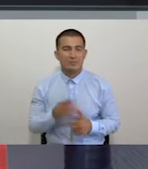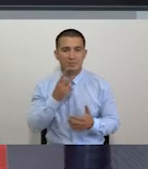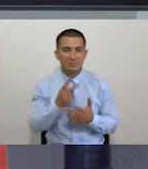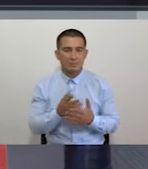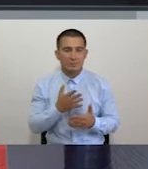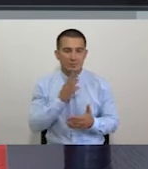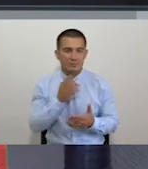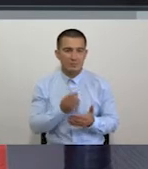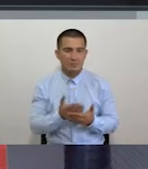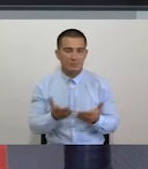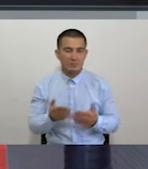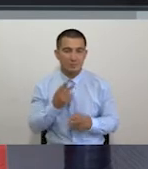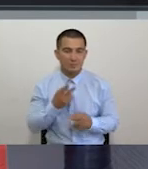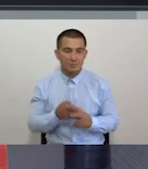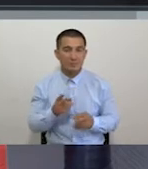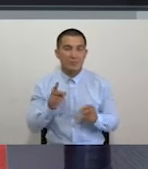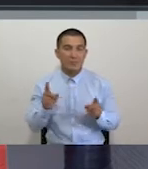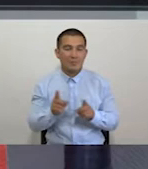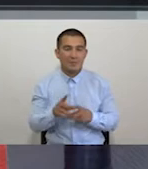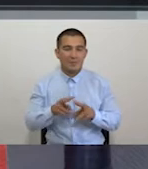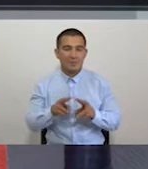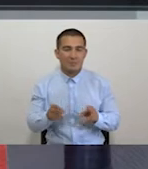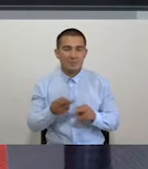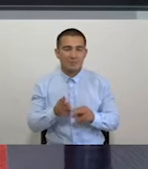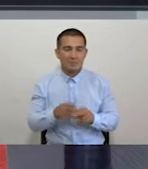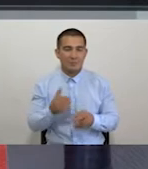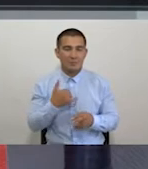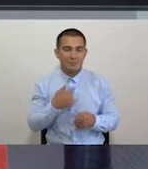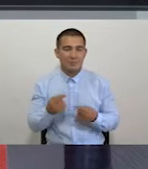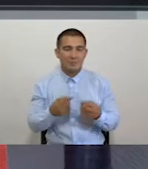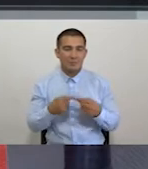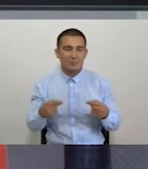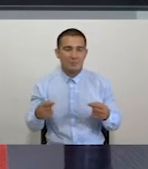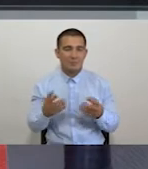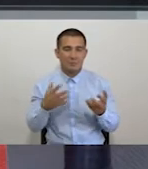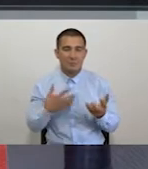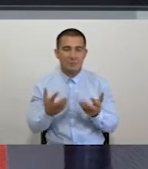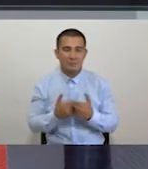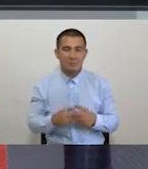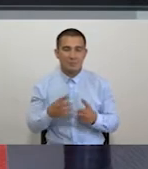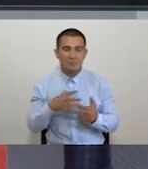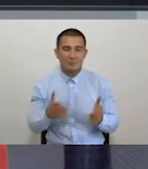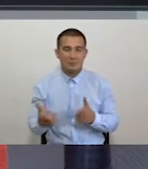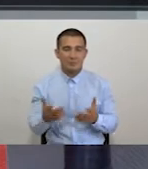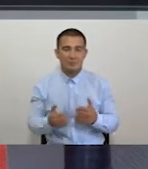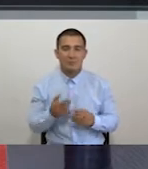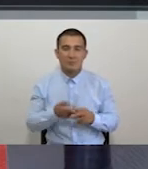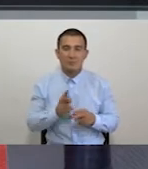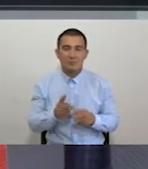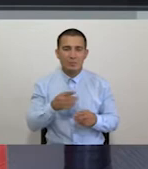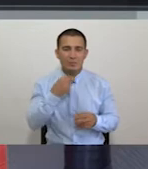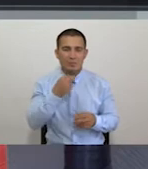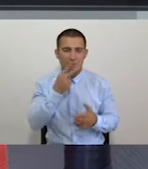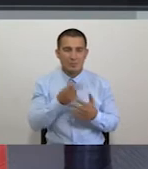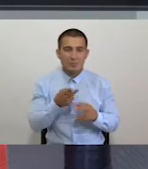Mana qizlarim, mana shunaqa detalimiz hosil bo'ldi. Bunda nimaga e'tibor berish kerak? Mana shu